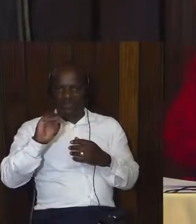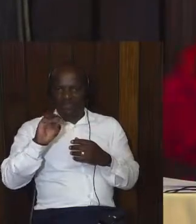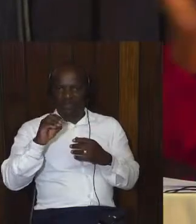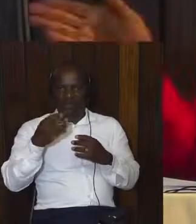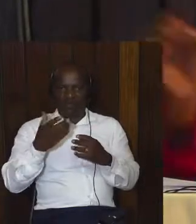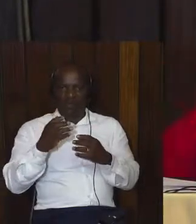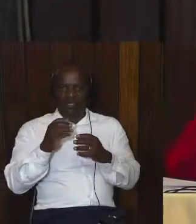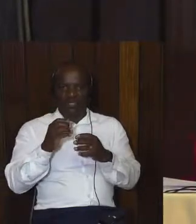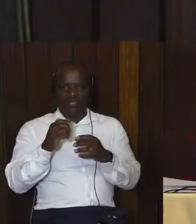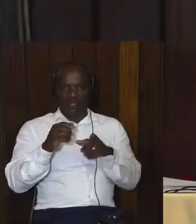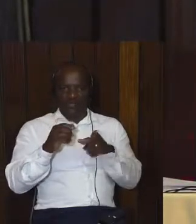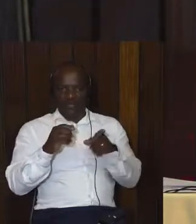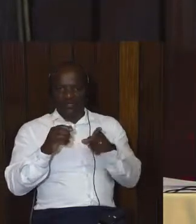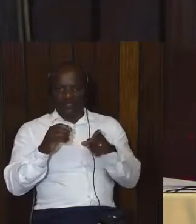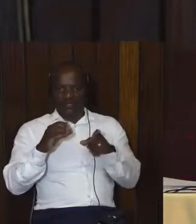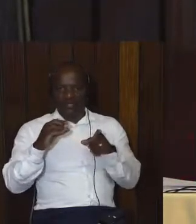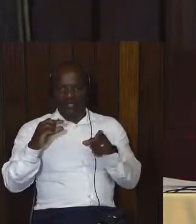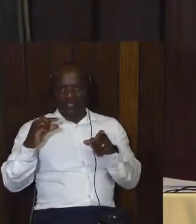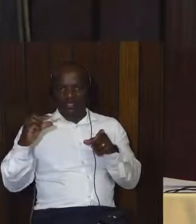was temporarily,